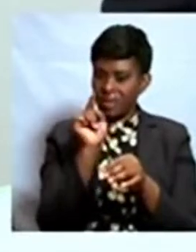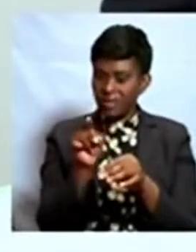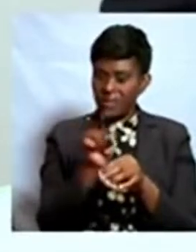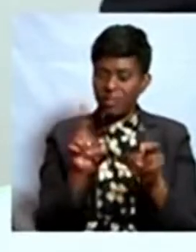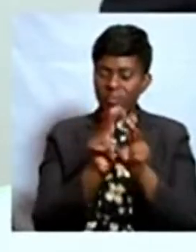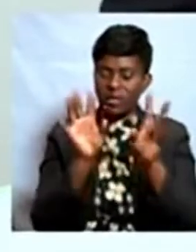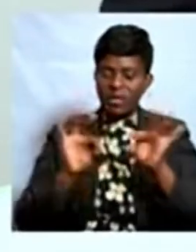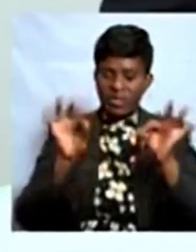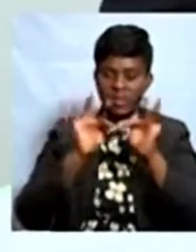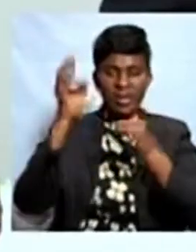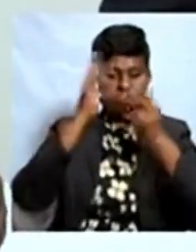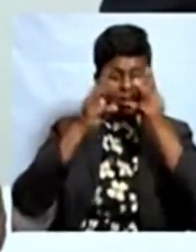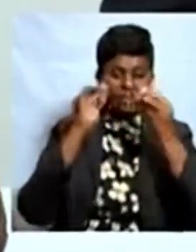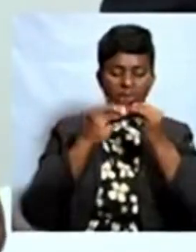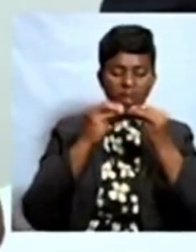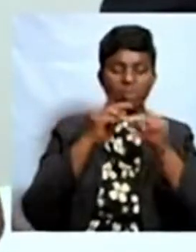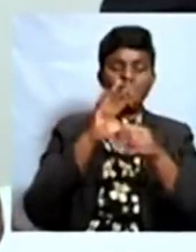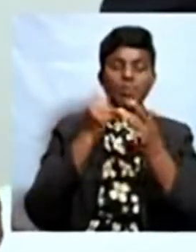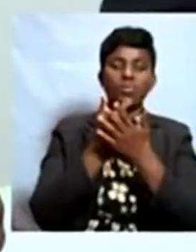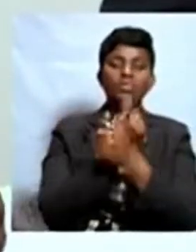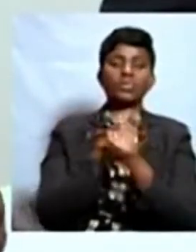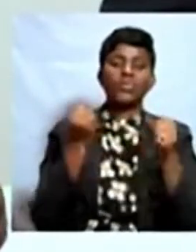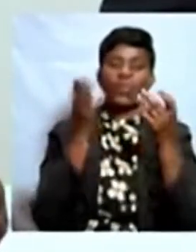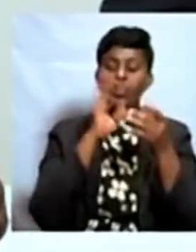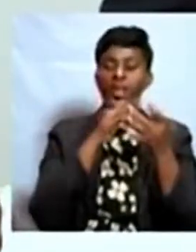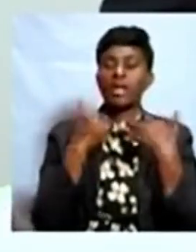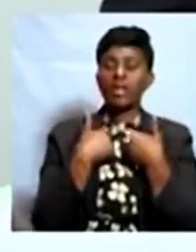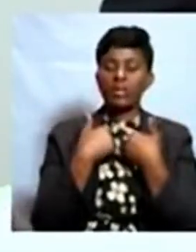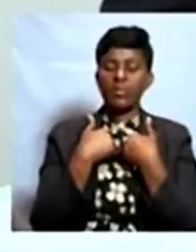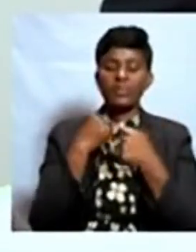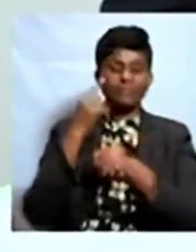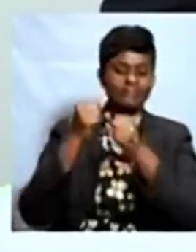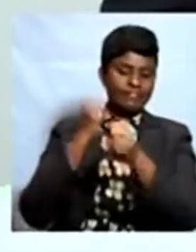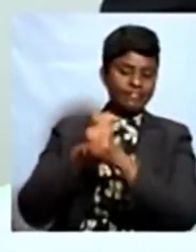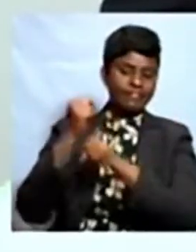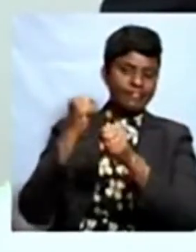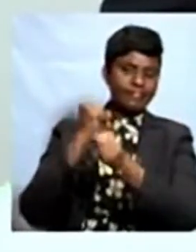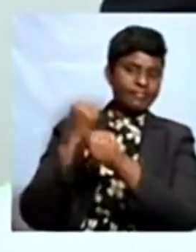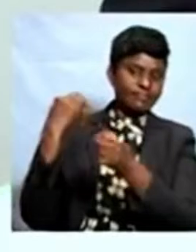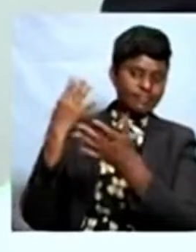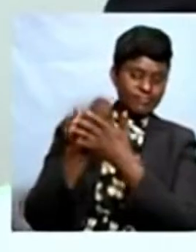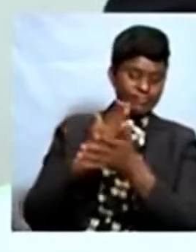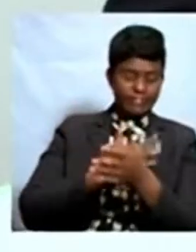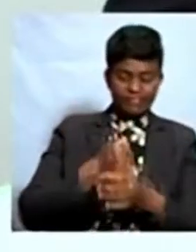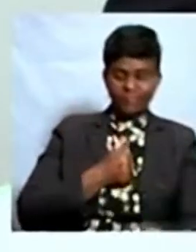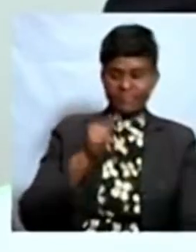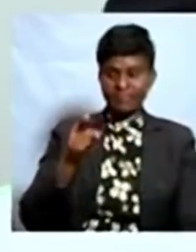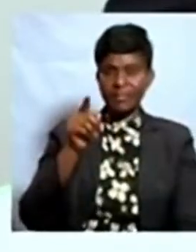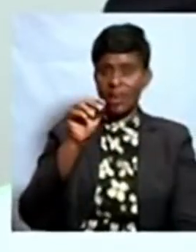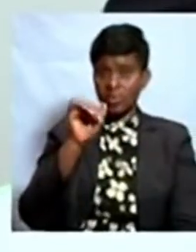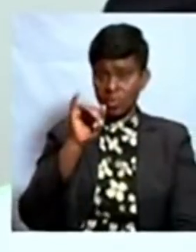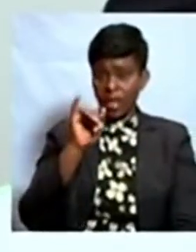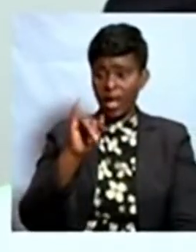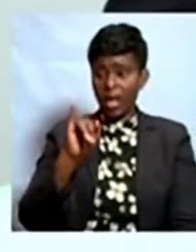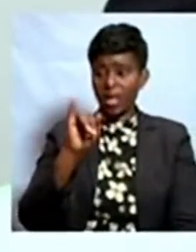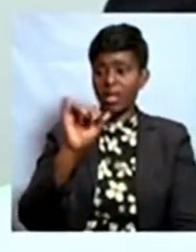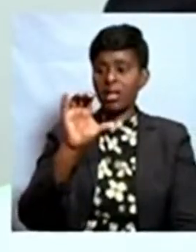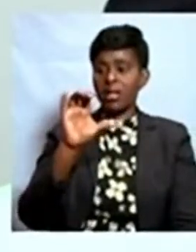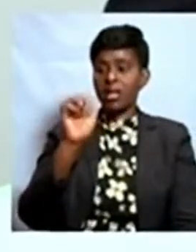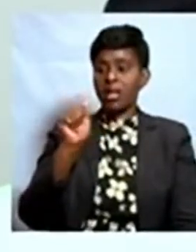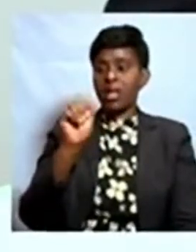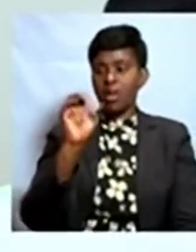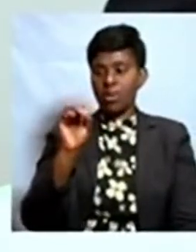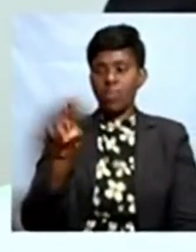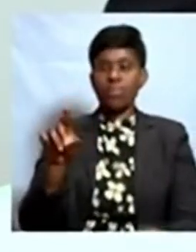significant concern has been resolved. Over the years, ICAO audits conducted in Zambia